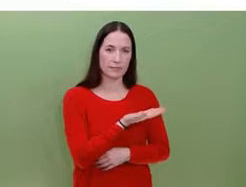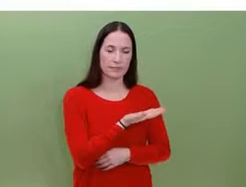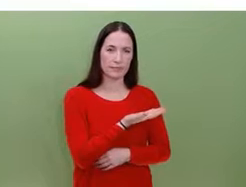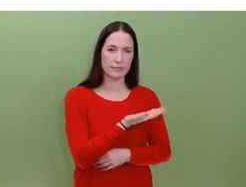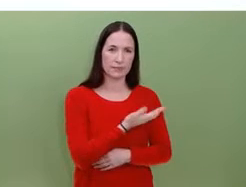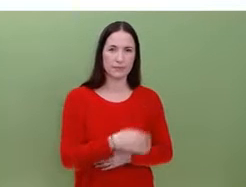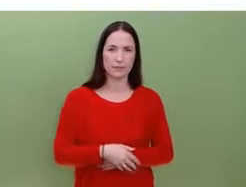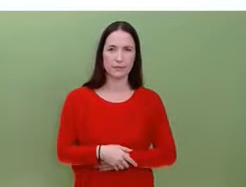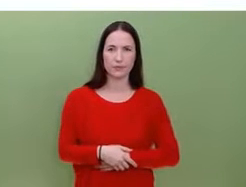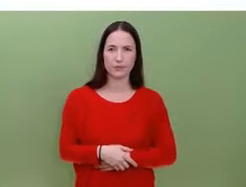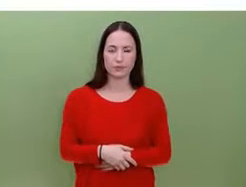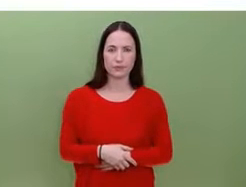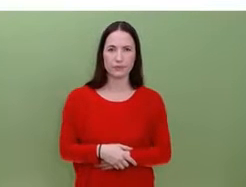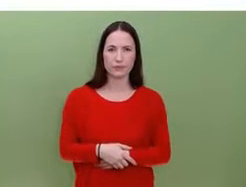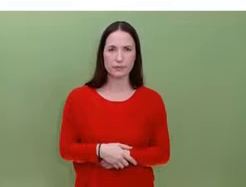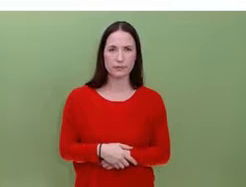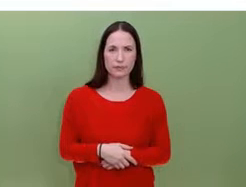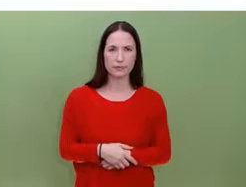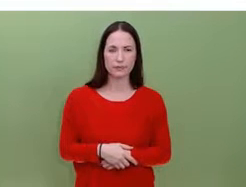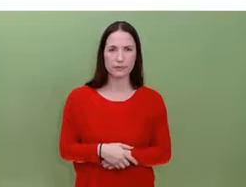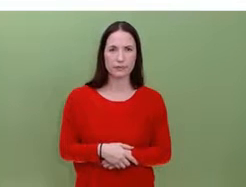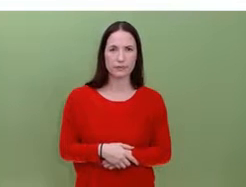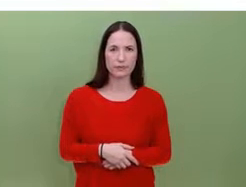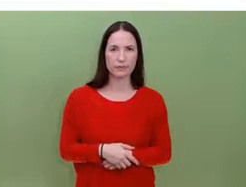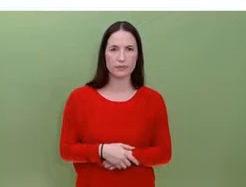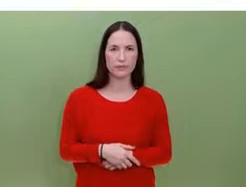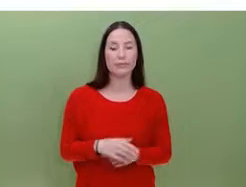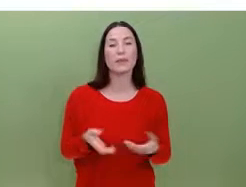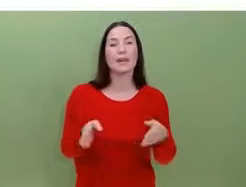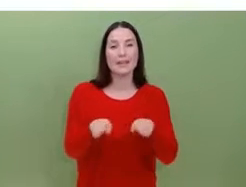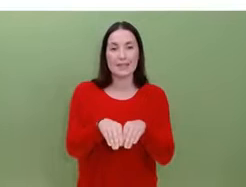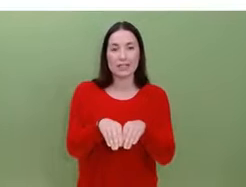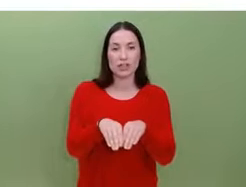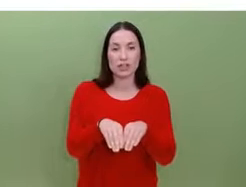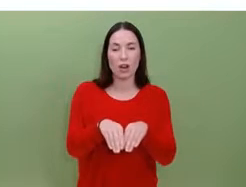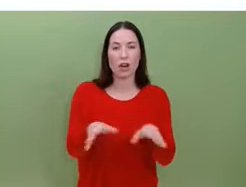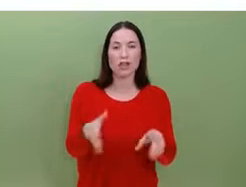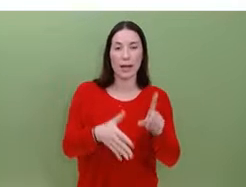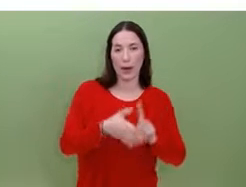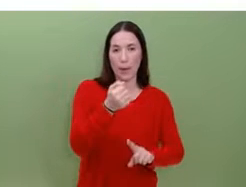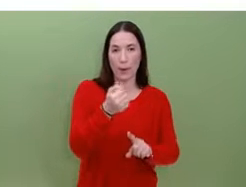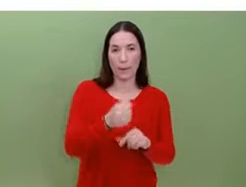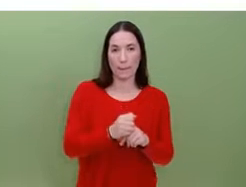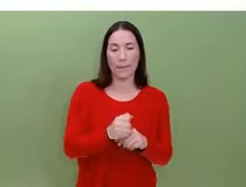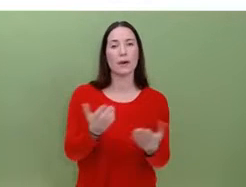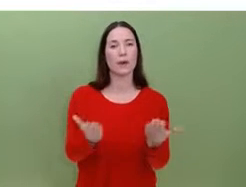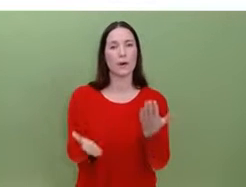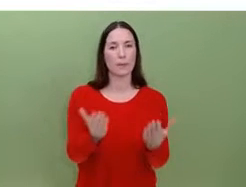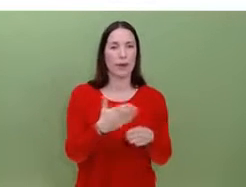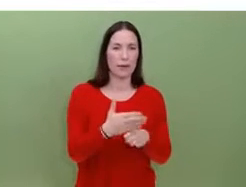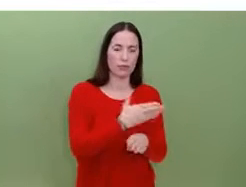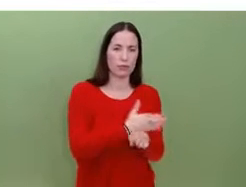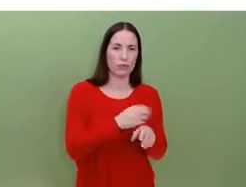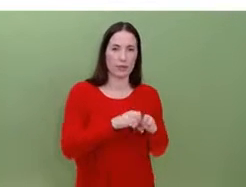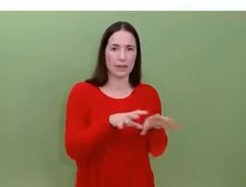This slide shows the outcome upon discharge. Compared to pre-pandemic, a slightly lower percentage dropped